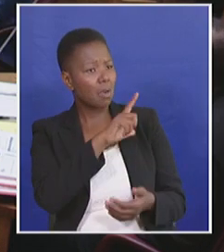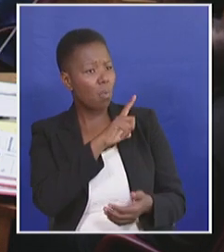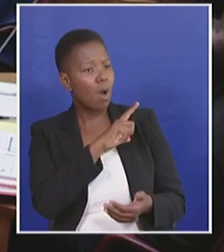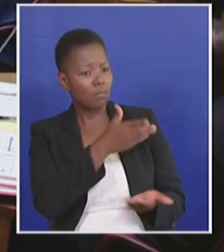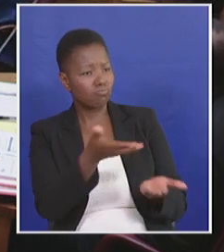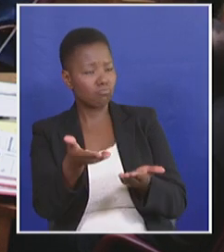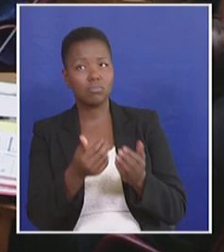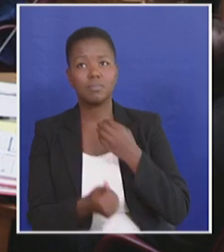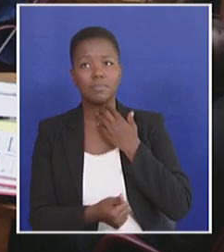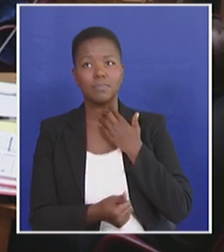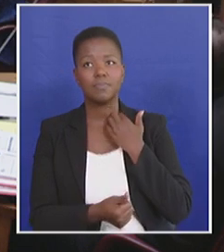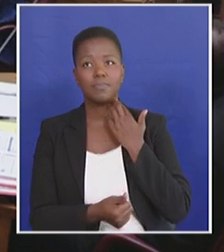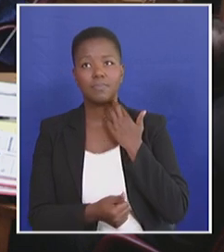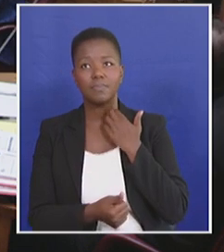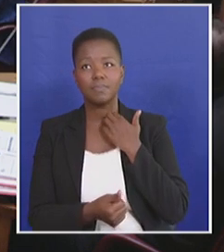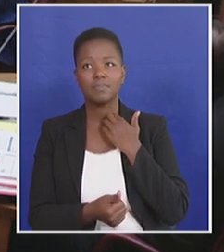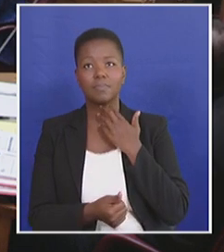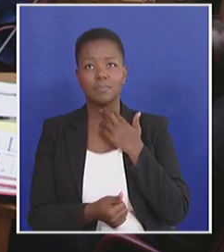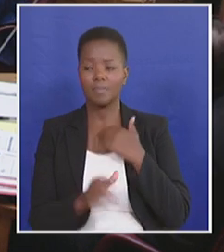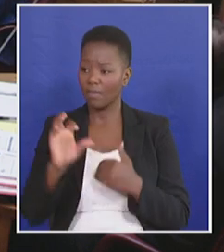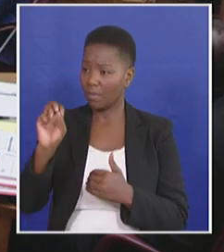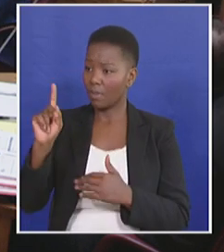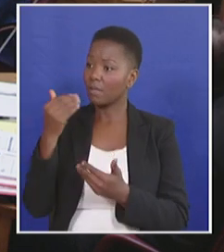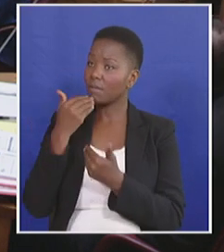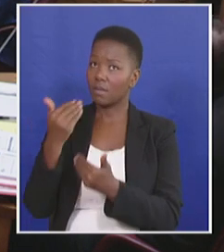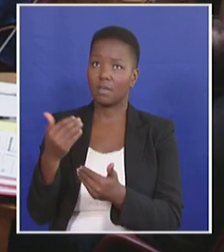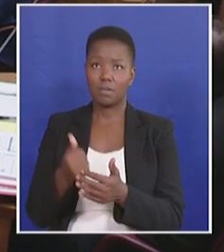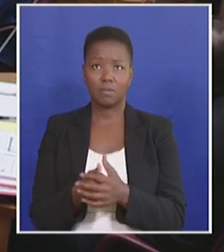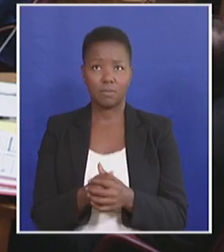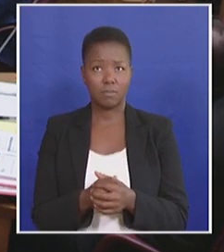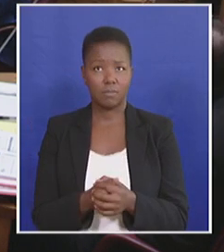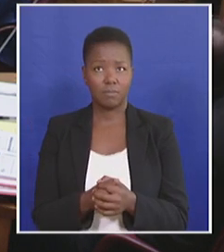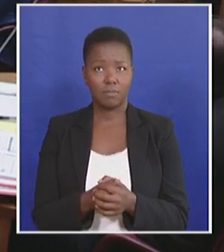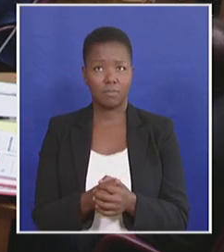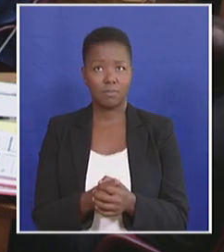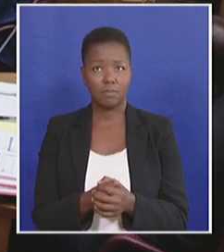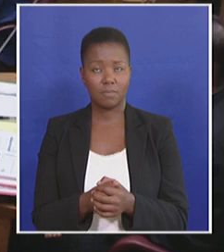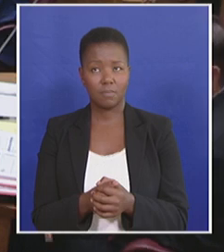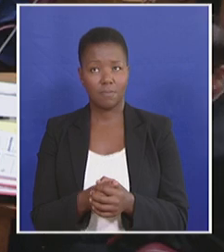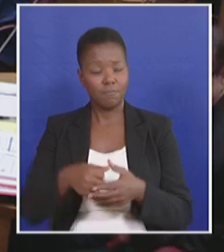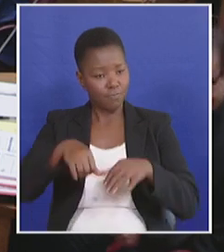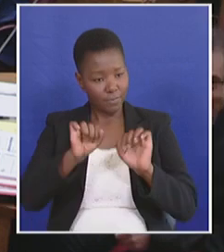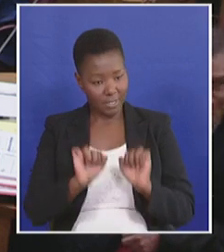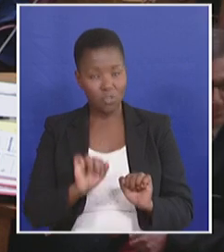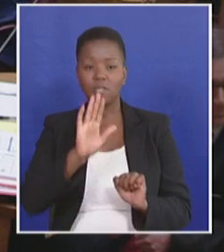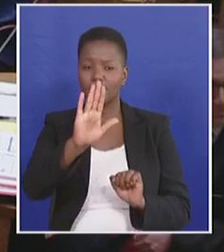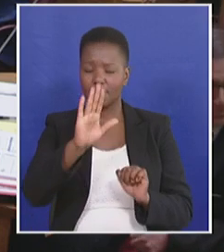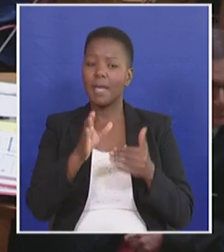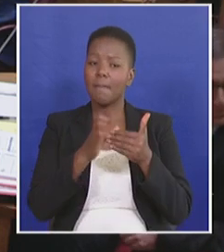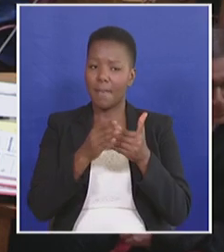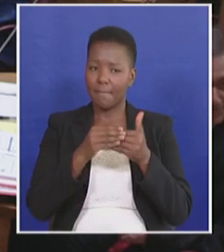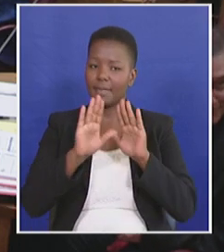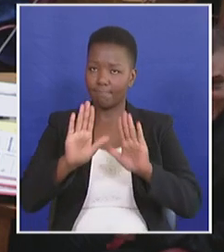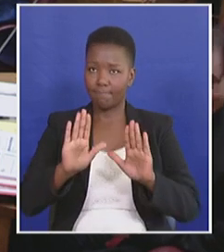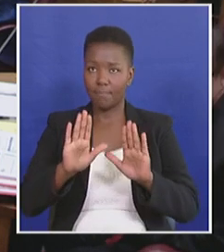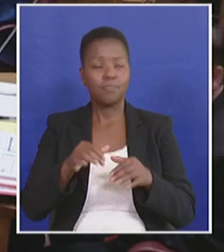order. Thank you. No, we will listen to honorable members. Please allow me.